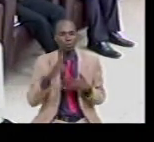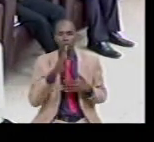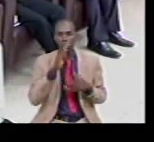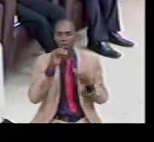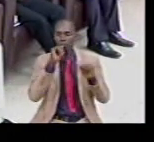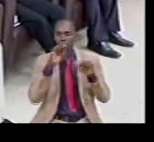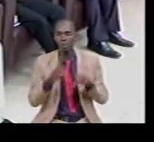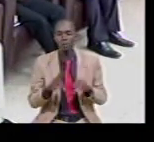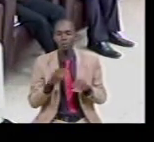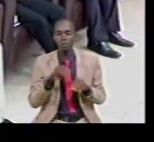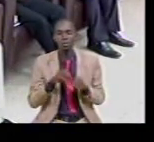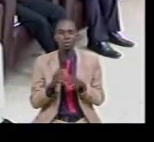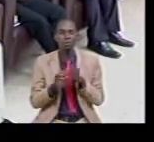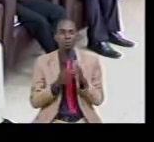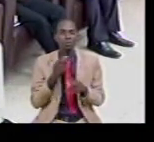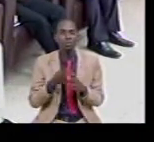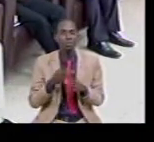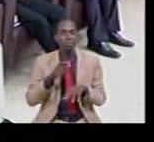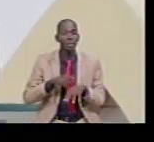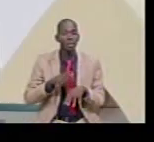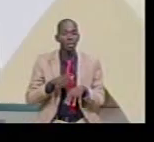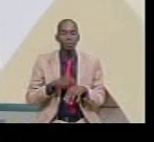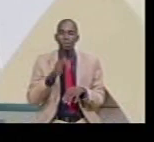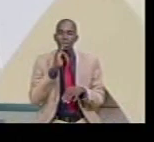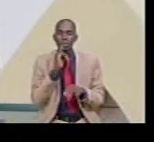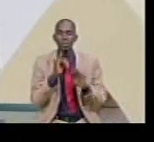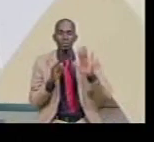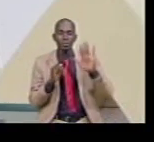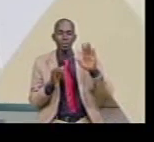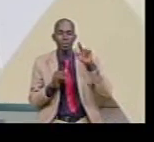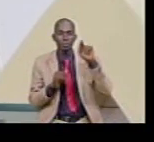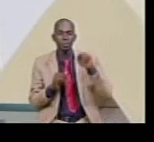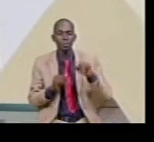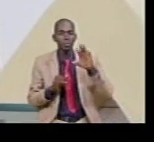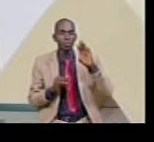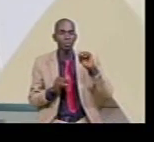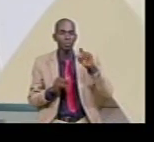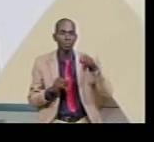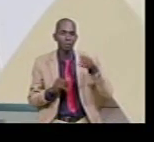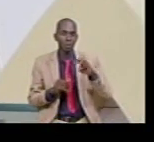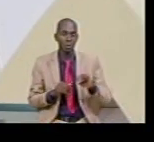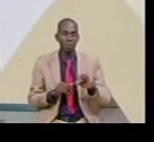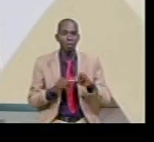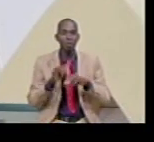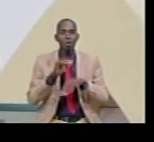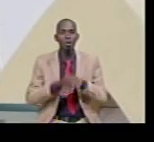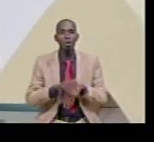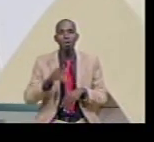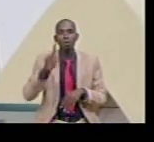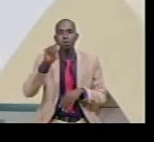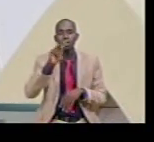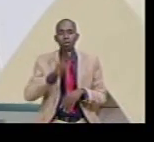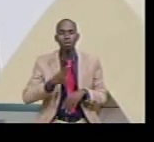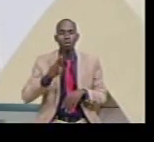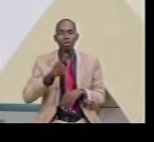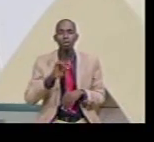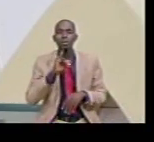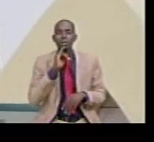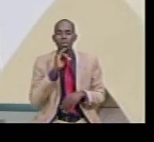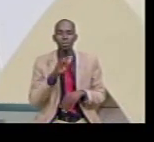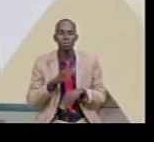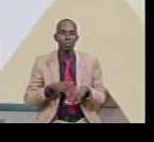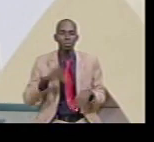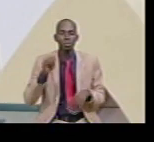is 5:50 p.m. On Thursday, we have the Thursday Revival and Evangelism